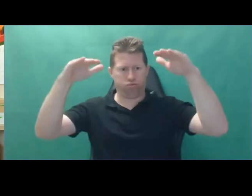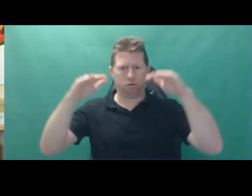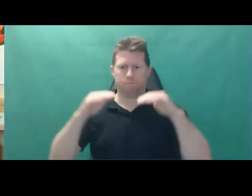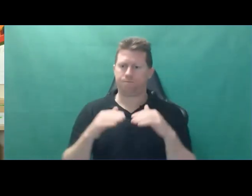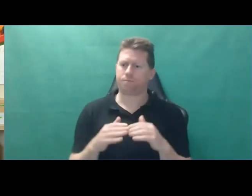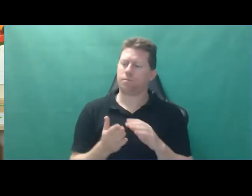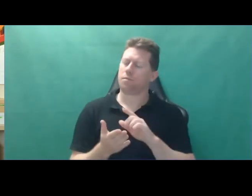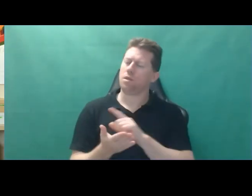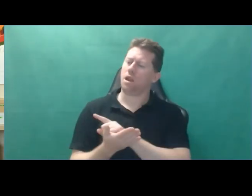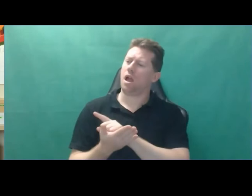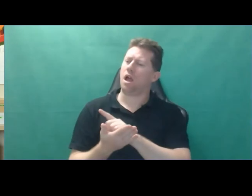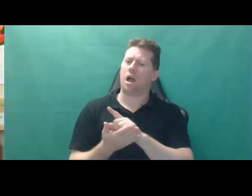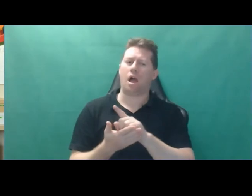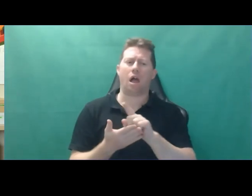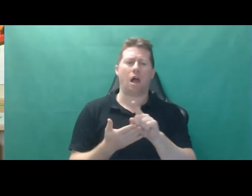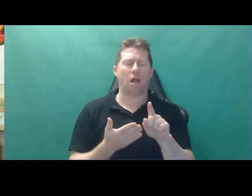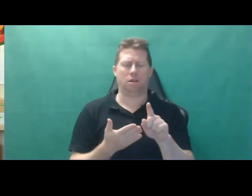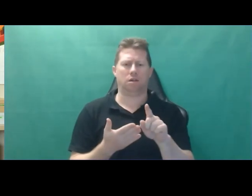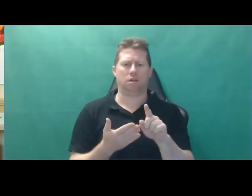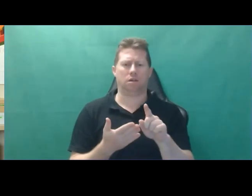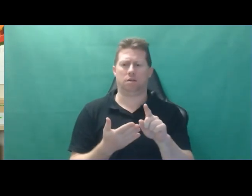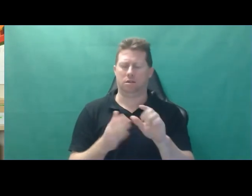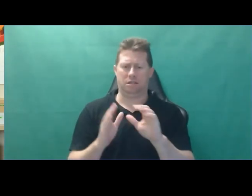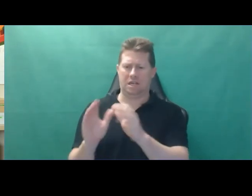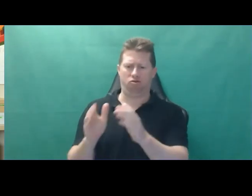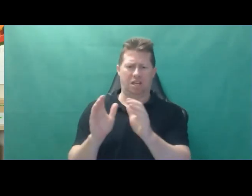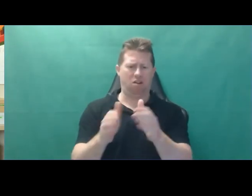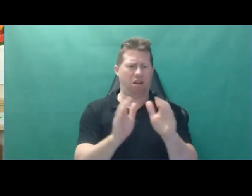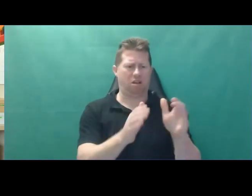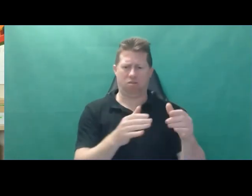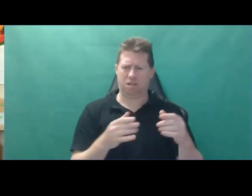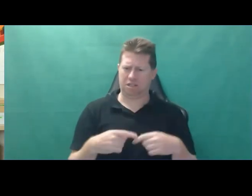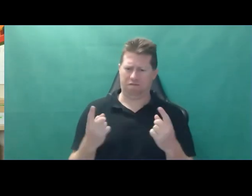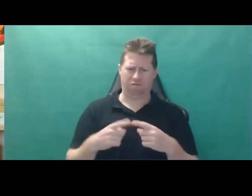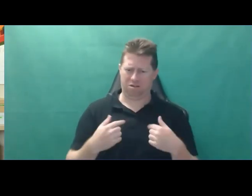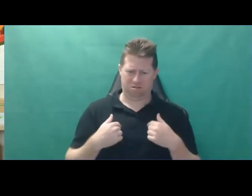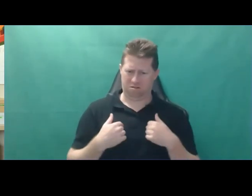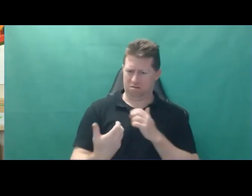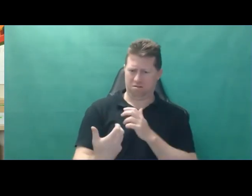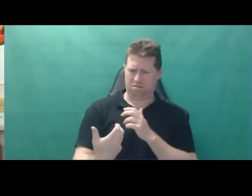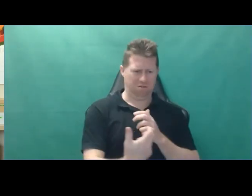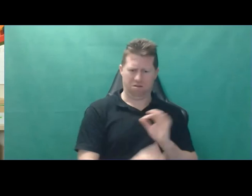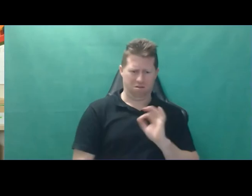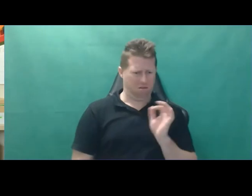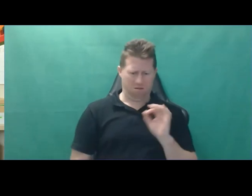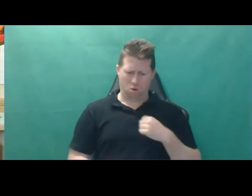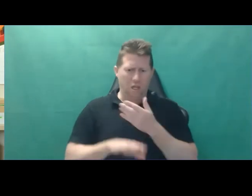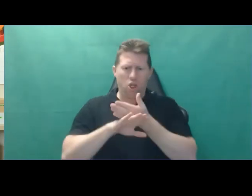knew that none of these categories suited us and that we were, well, we were a new category of disability.